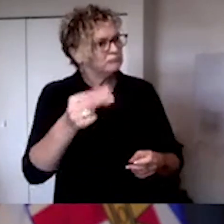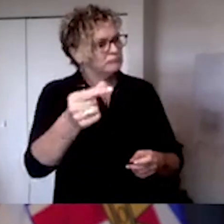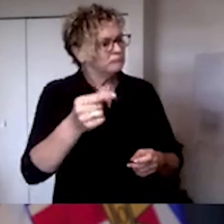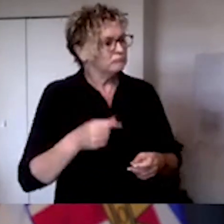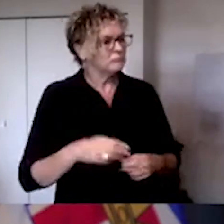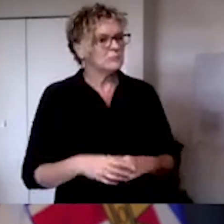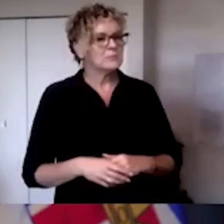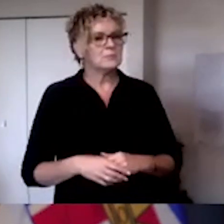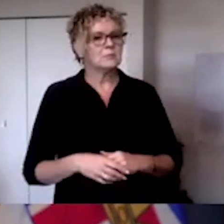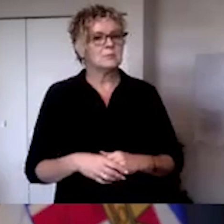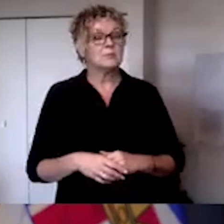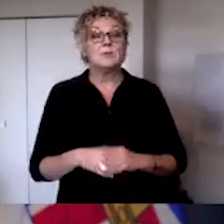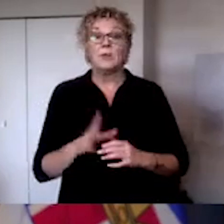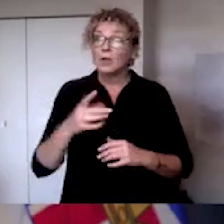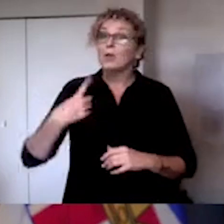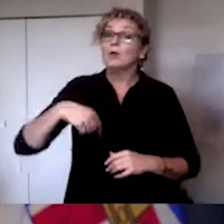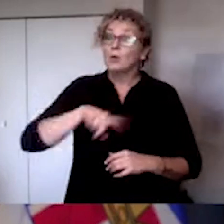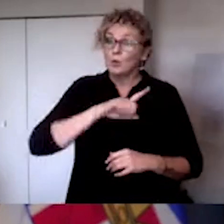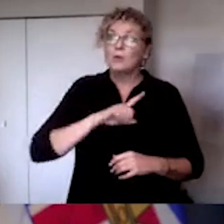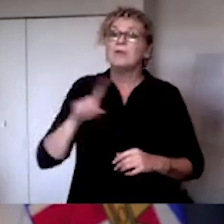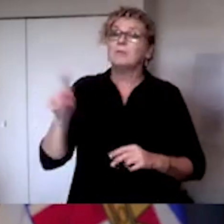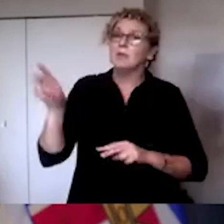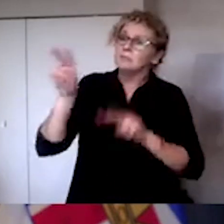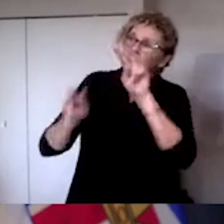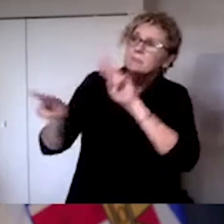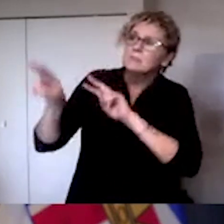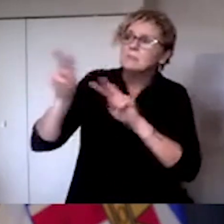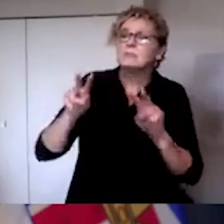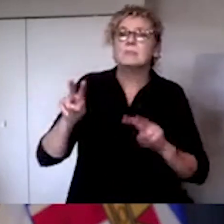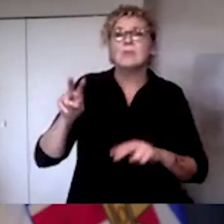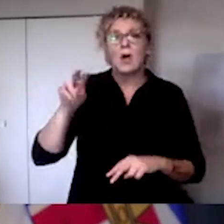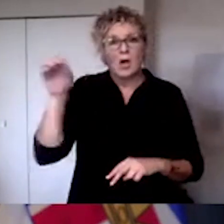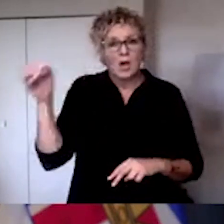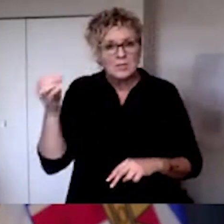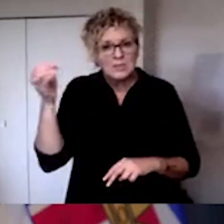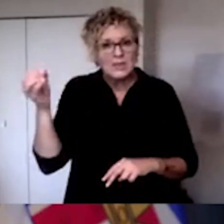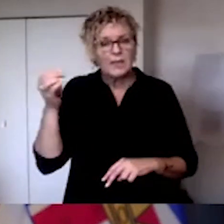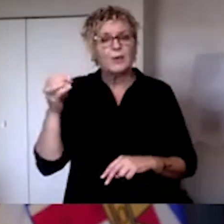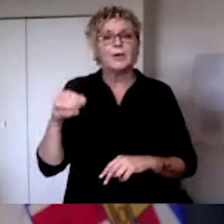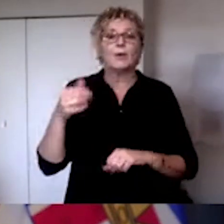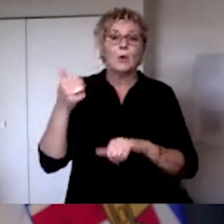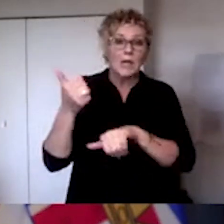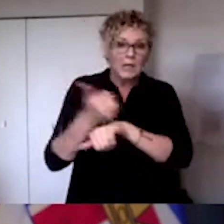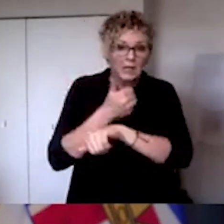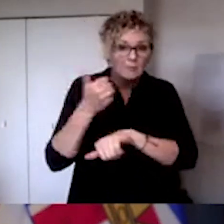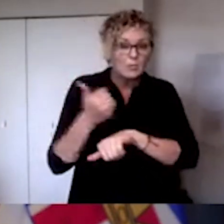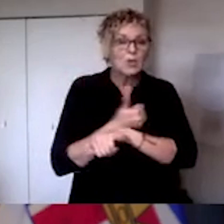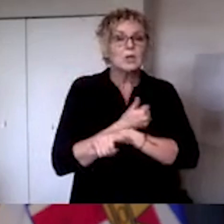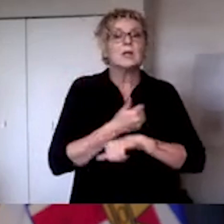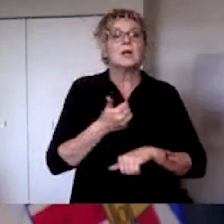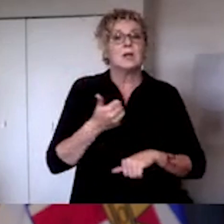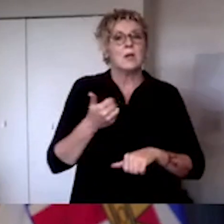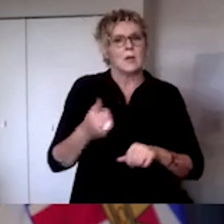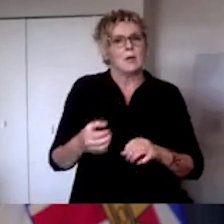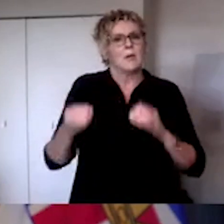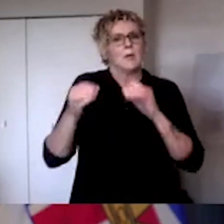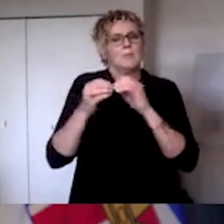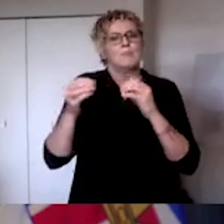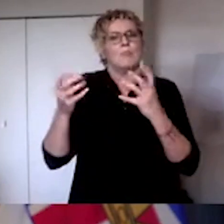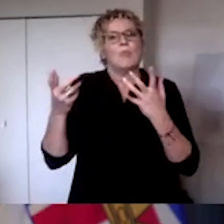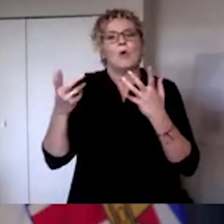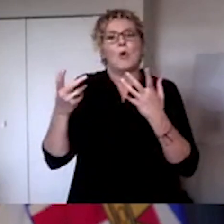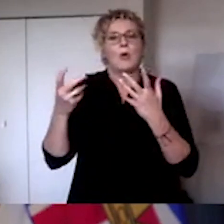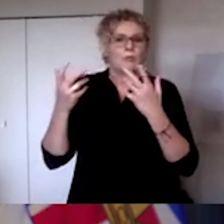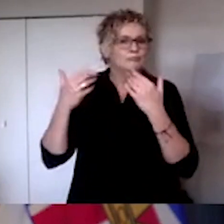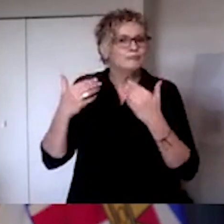that service available to people at pharmacies if those people are thought to be asymptomatic, and apparently they're pre-screened